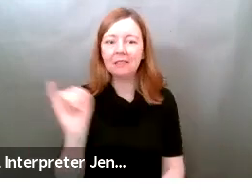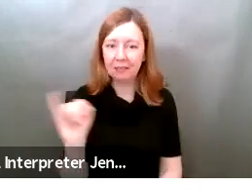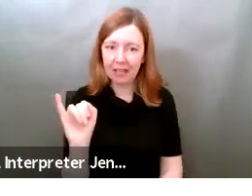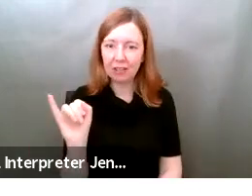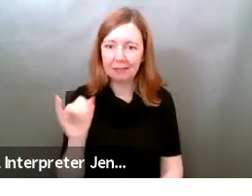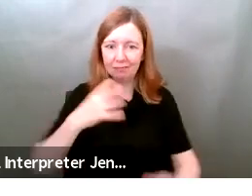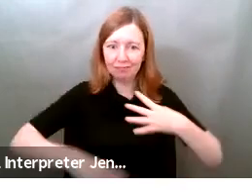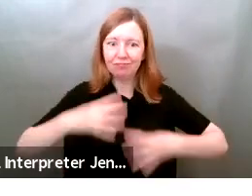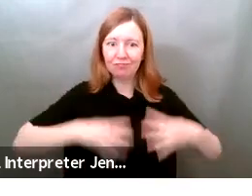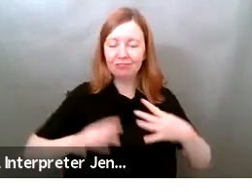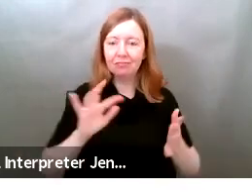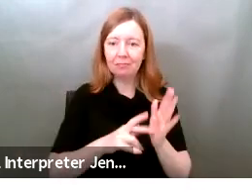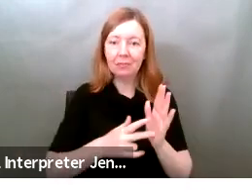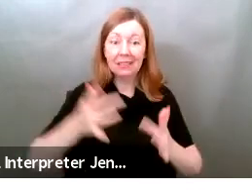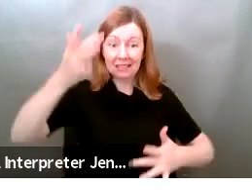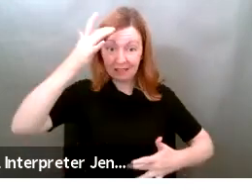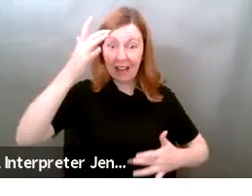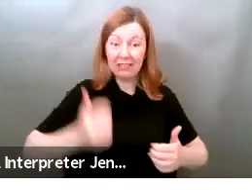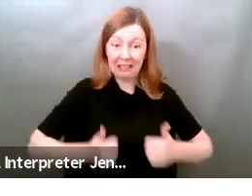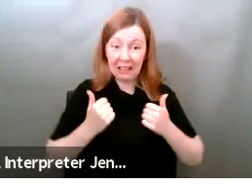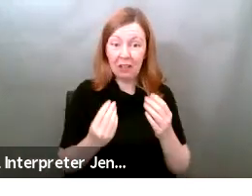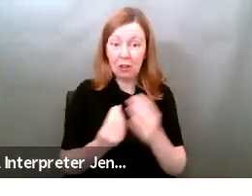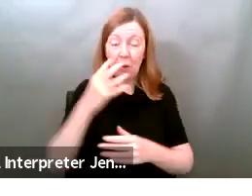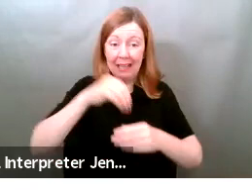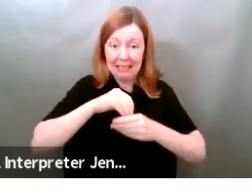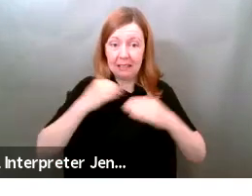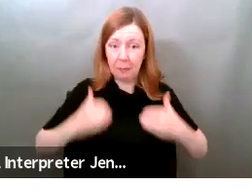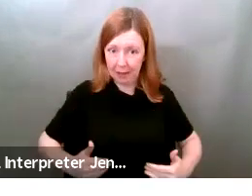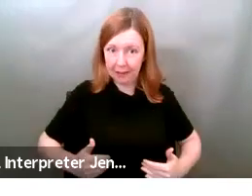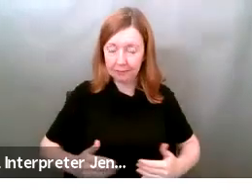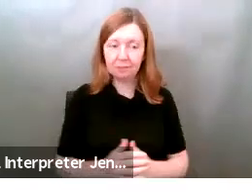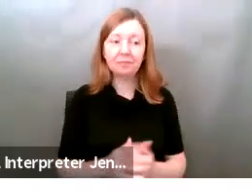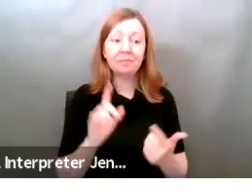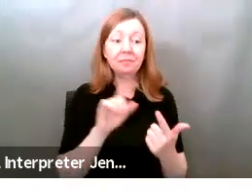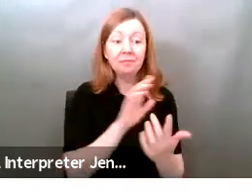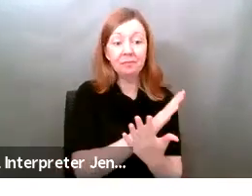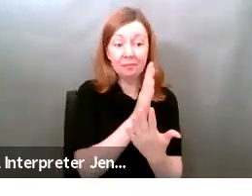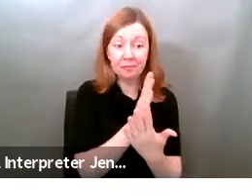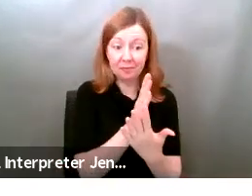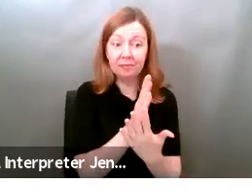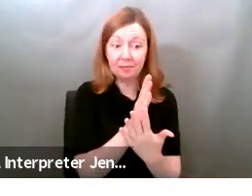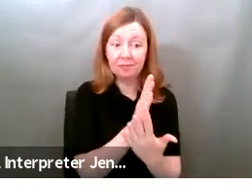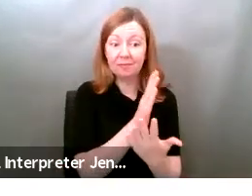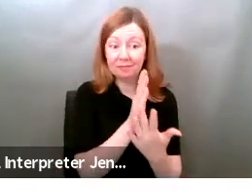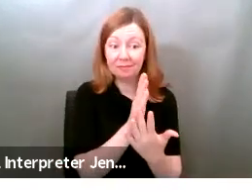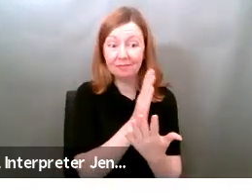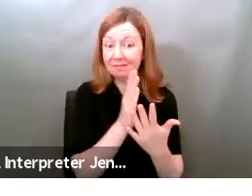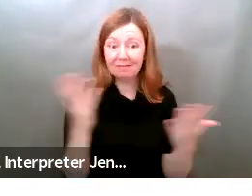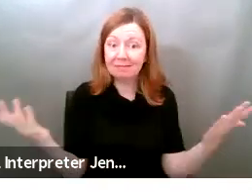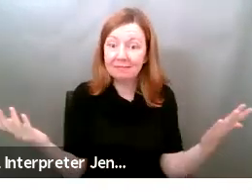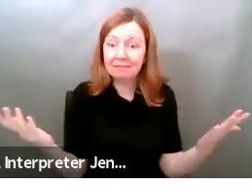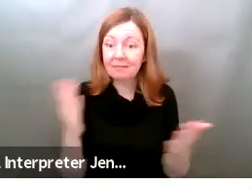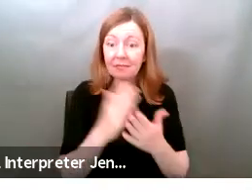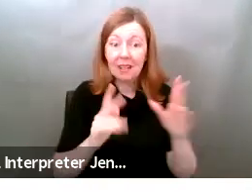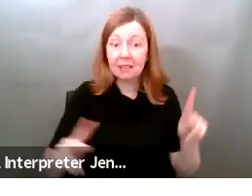that that virus is living and growing inside us. Once that happens, all bets are off. Some